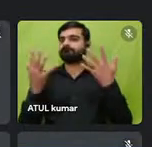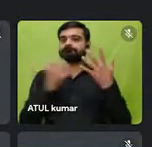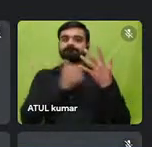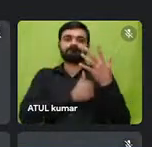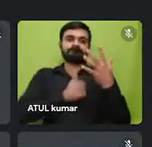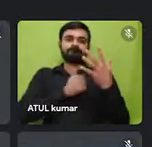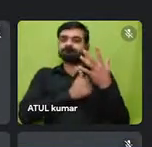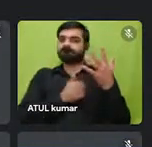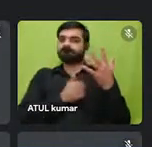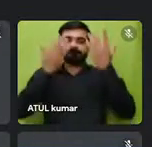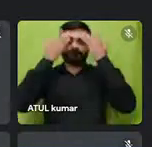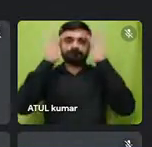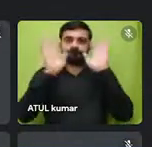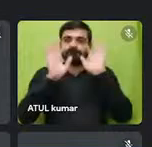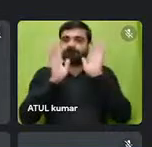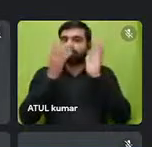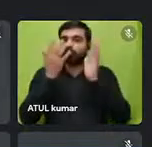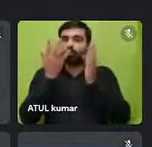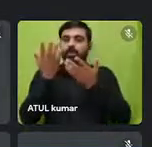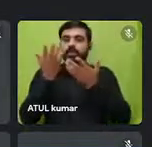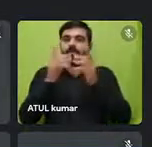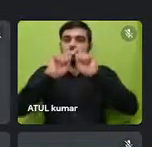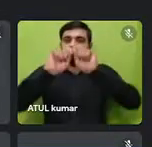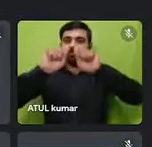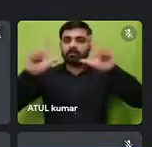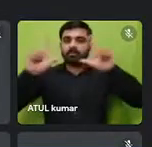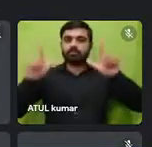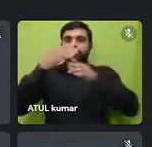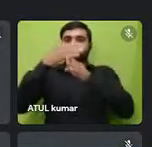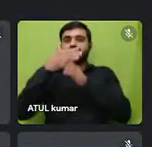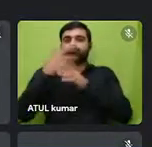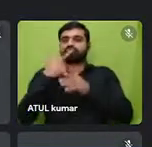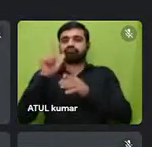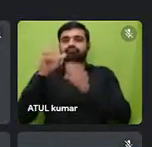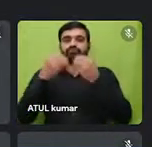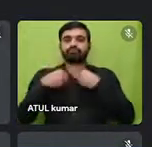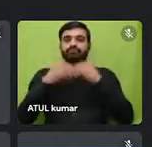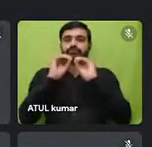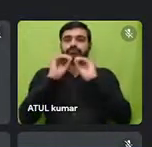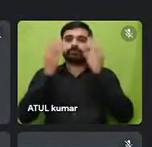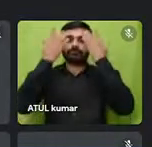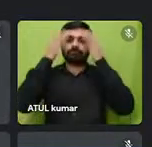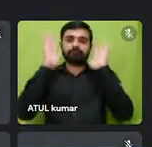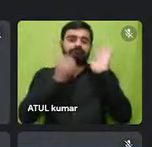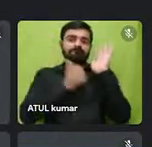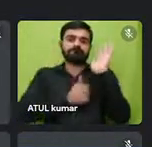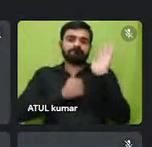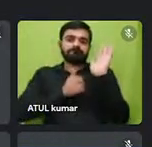Sorry, I don't know why it's not letting me share.